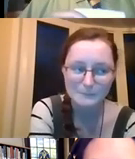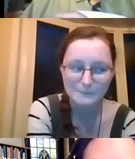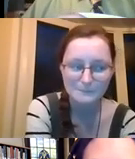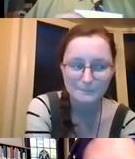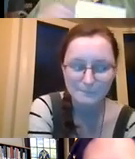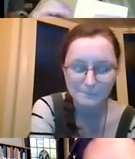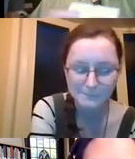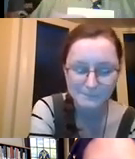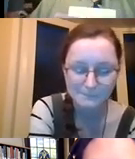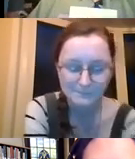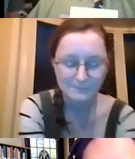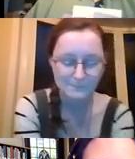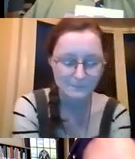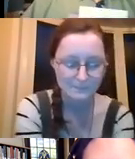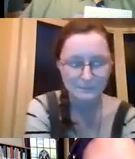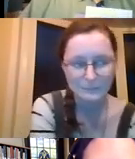country.